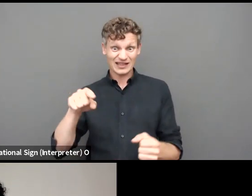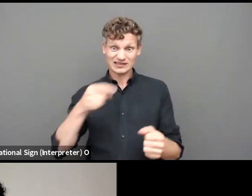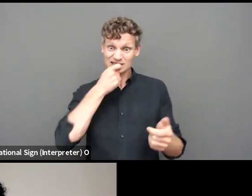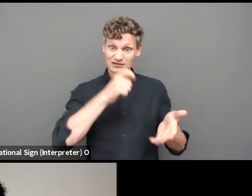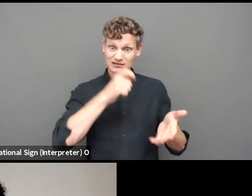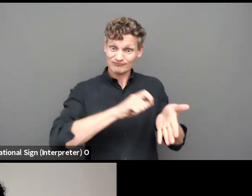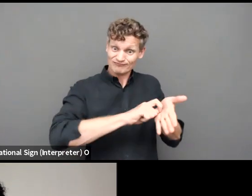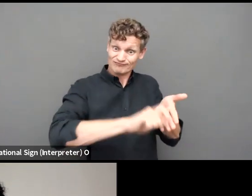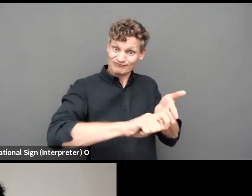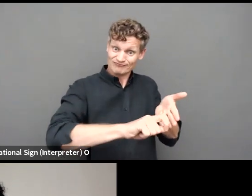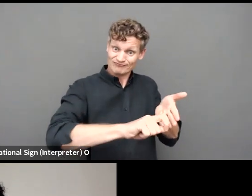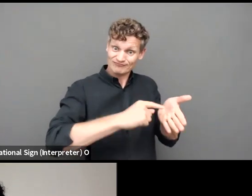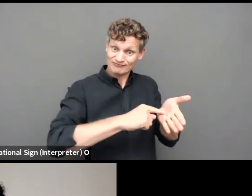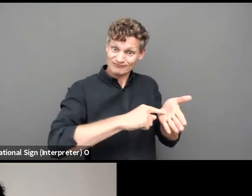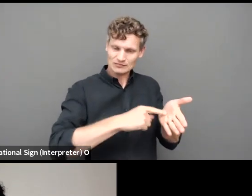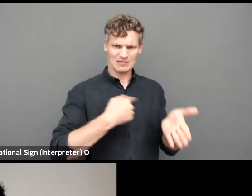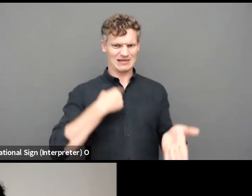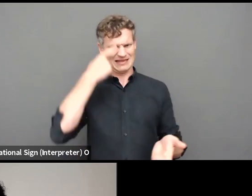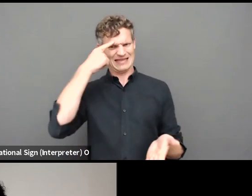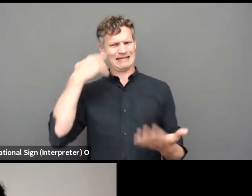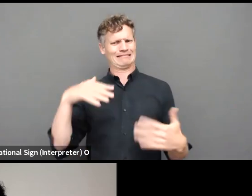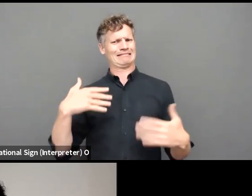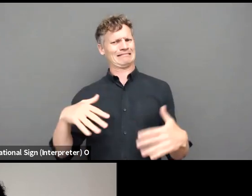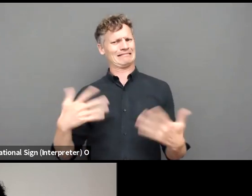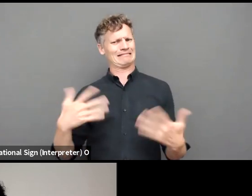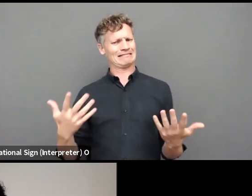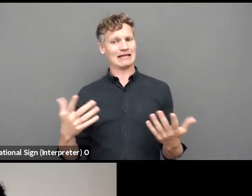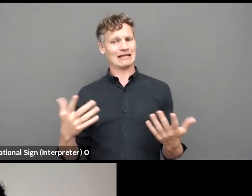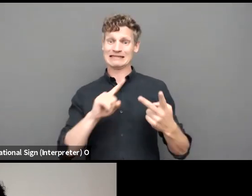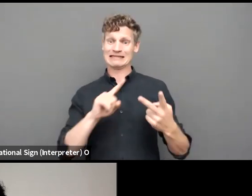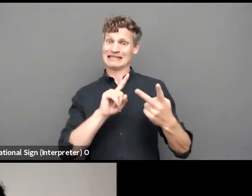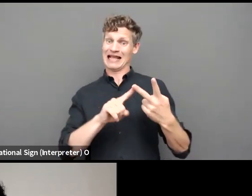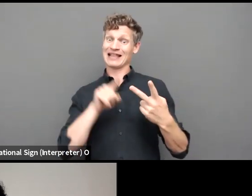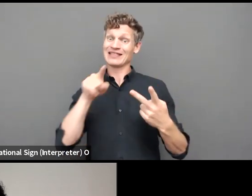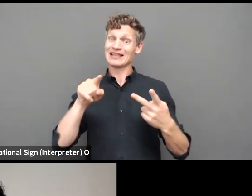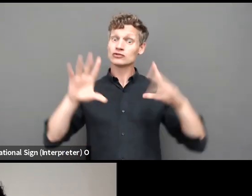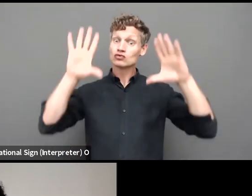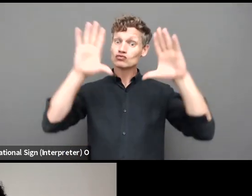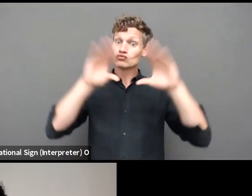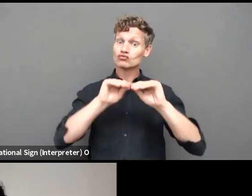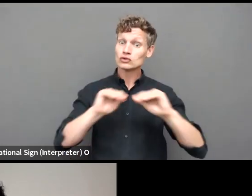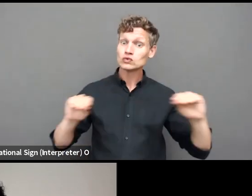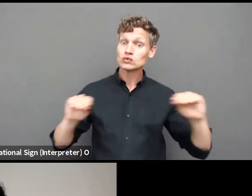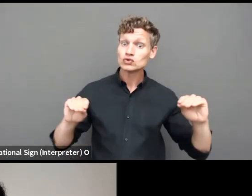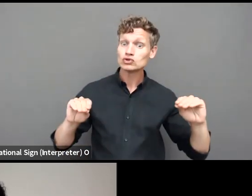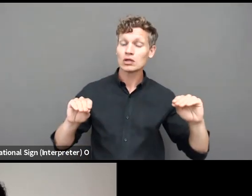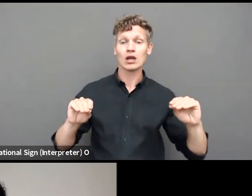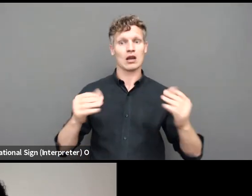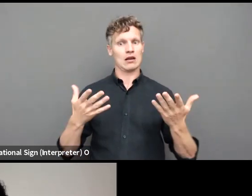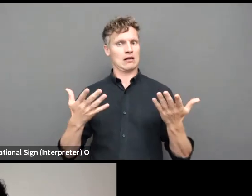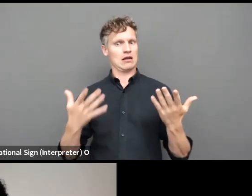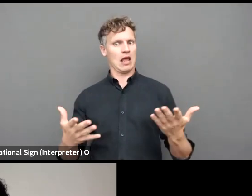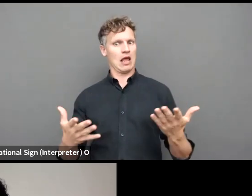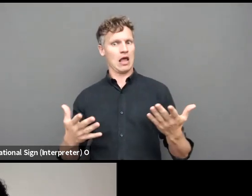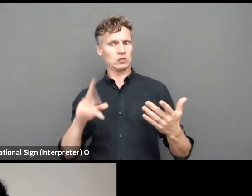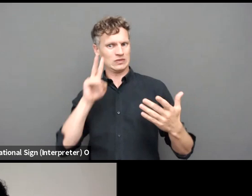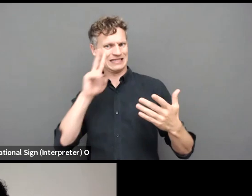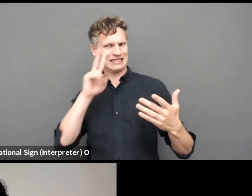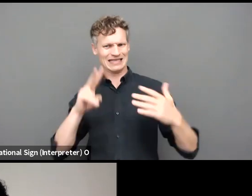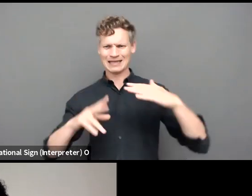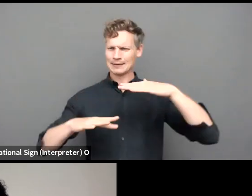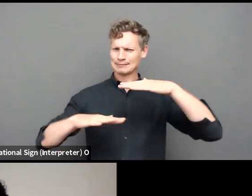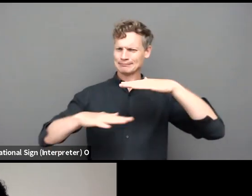it? Secondly, that resolution talks about something which has come out at least implicitly in the conversation, and that's about, this